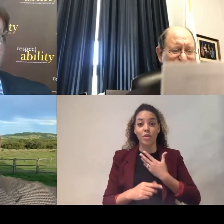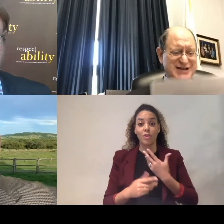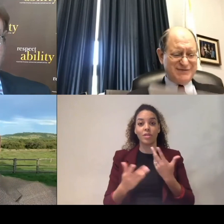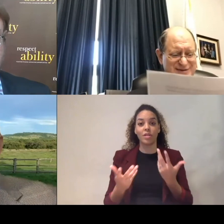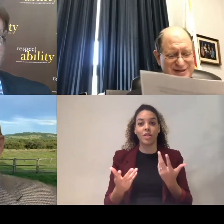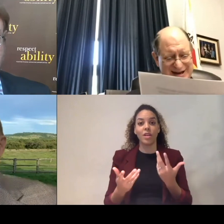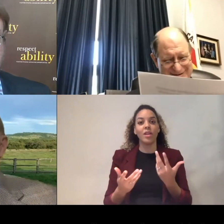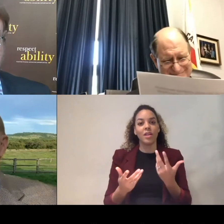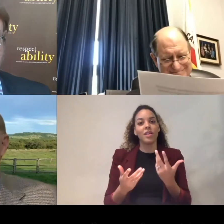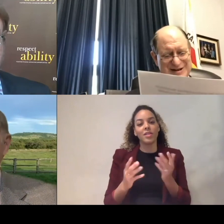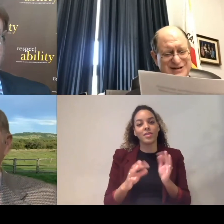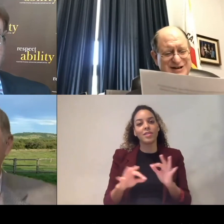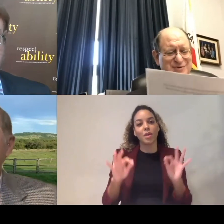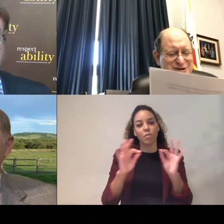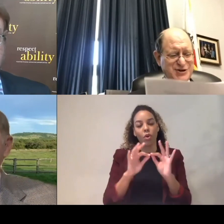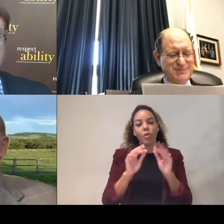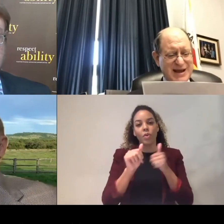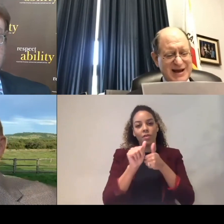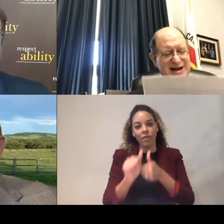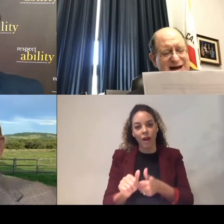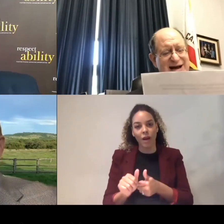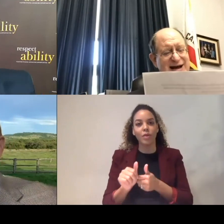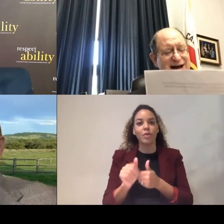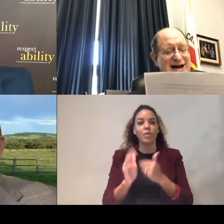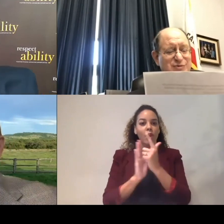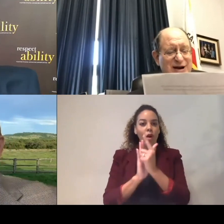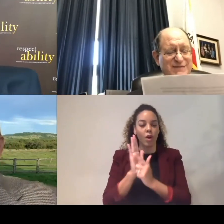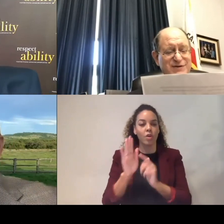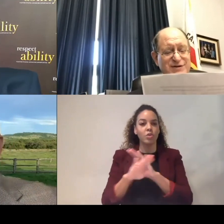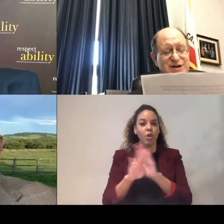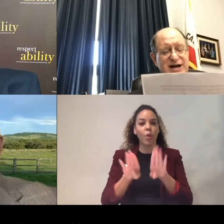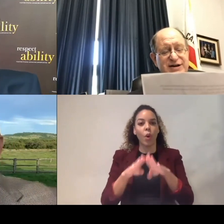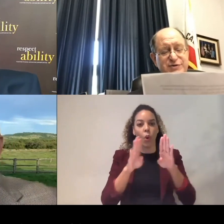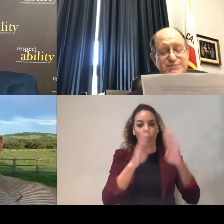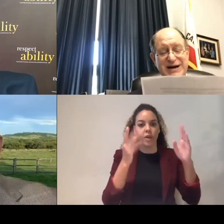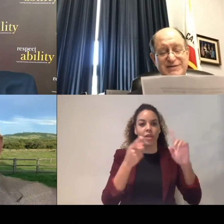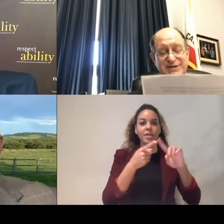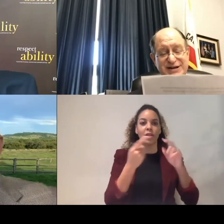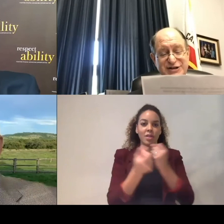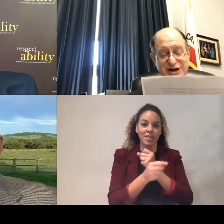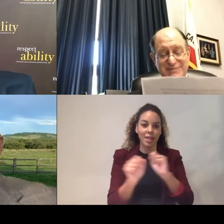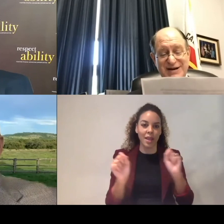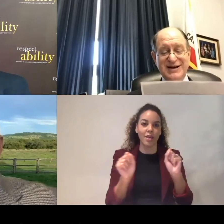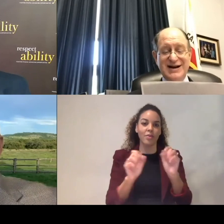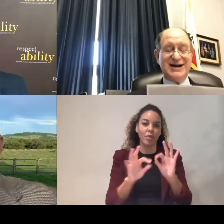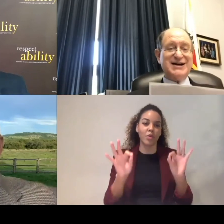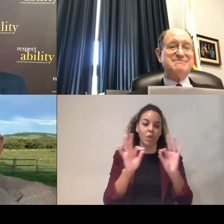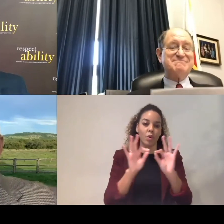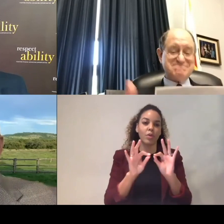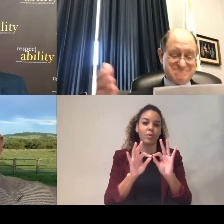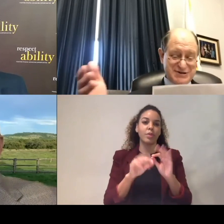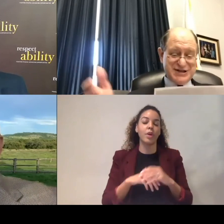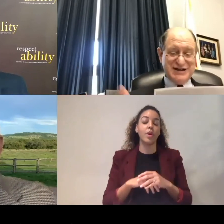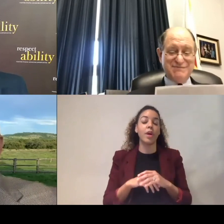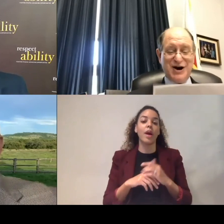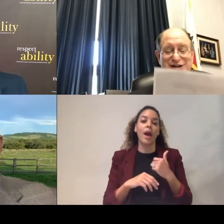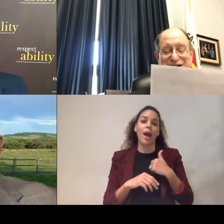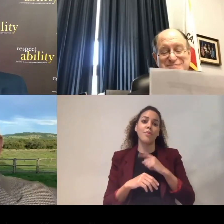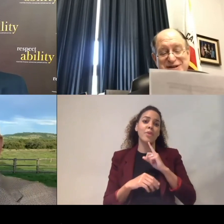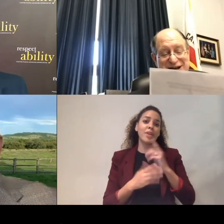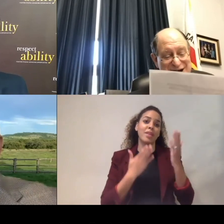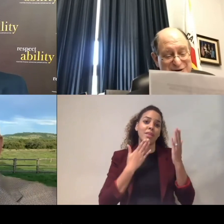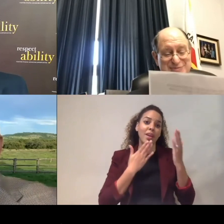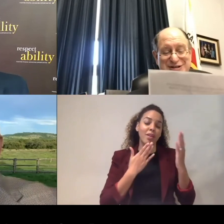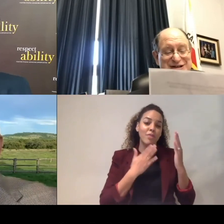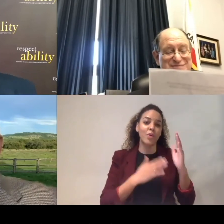so safely, but that is another issue. I'm grateful to Respectability's chairman, Steve Bartlett,